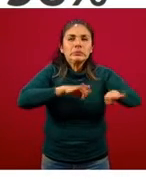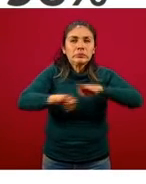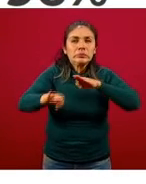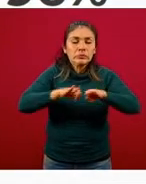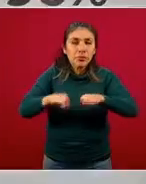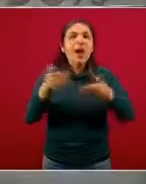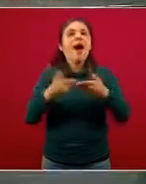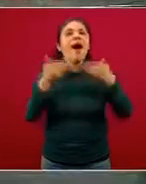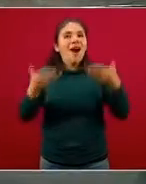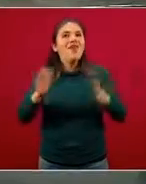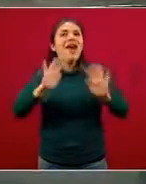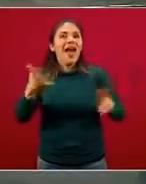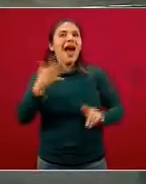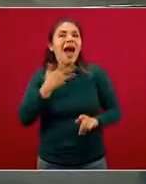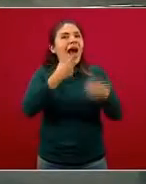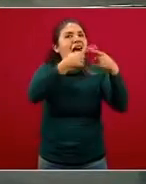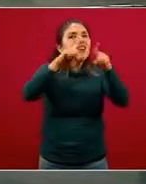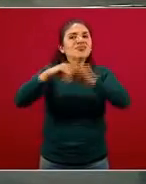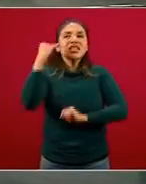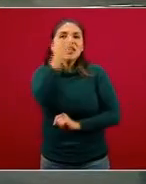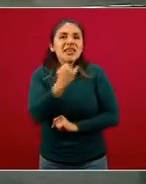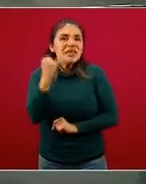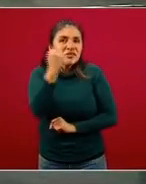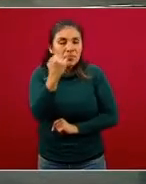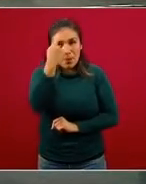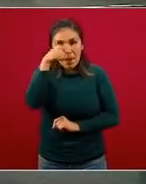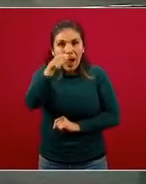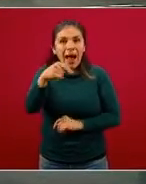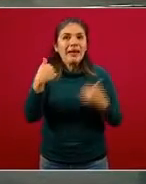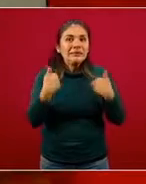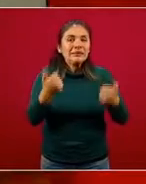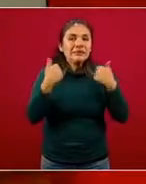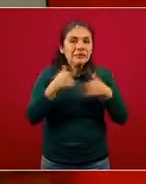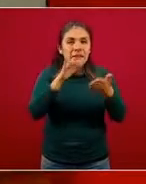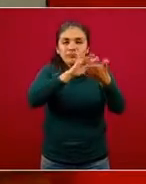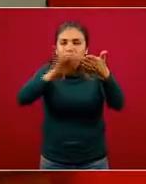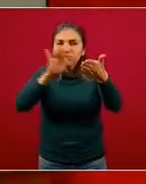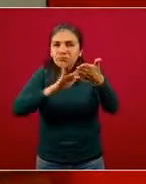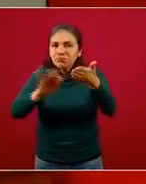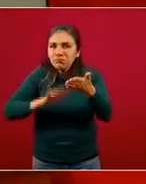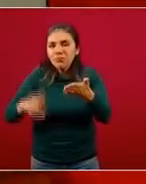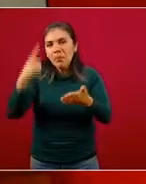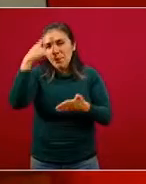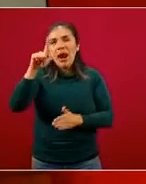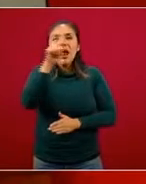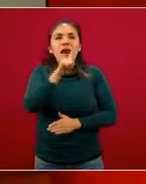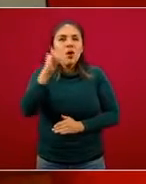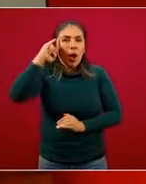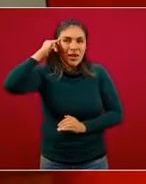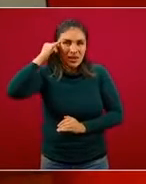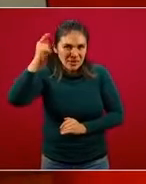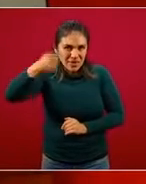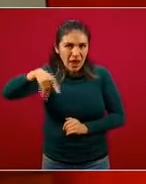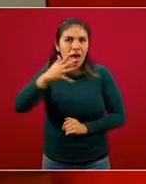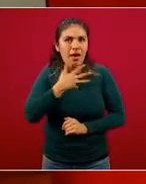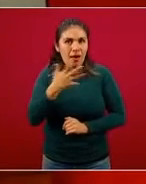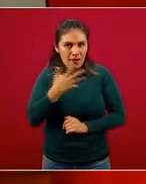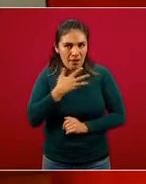society organizations, and especially the Institute for the Originary Peoples of Mexico, and all the